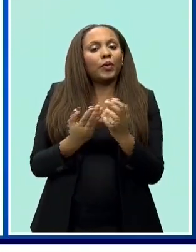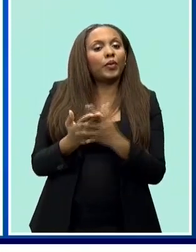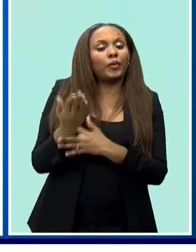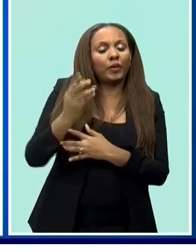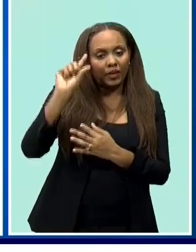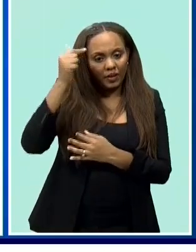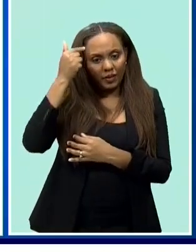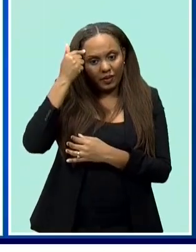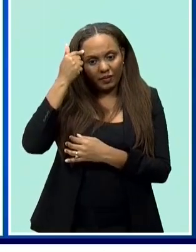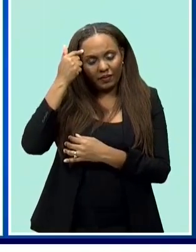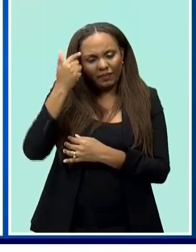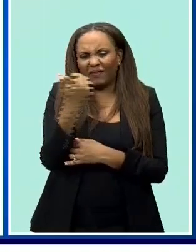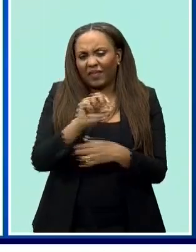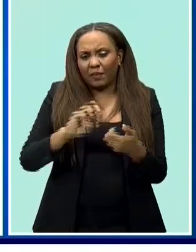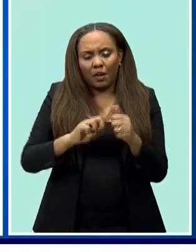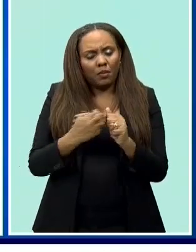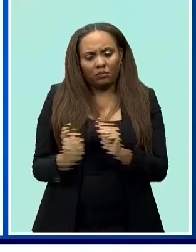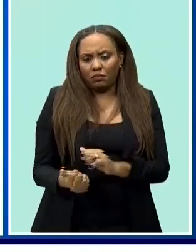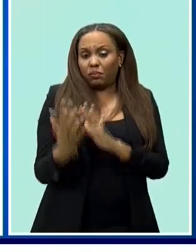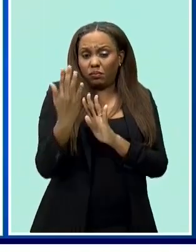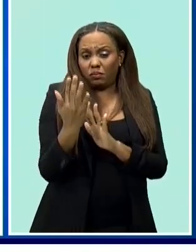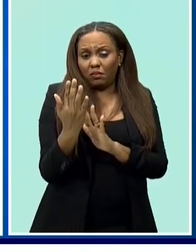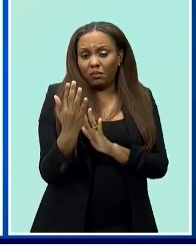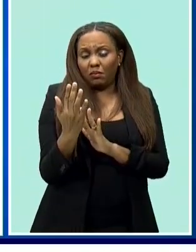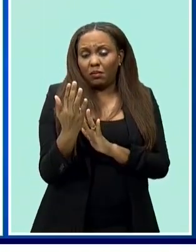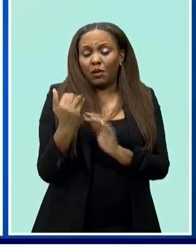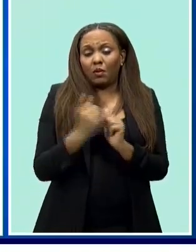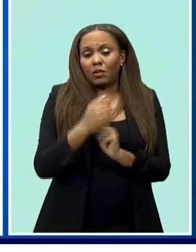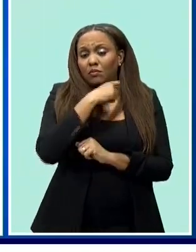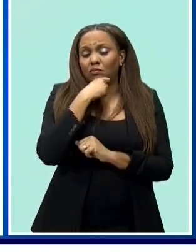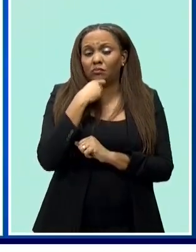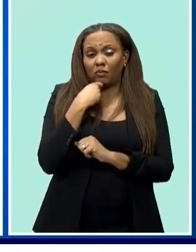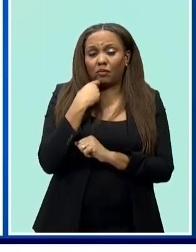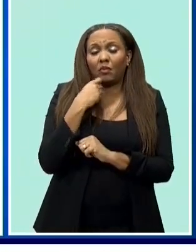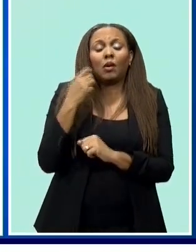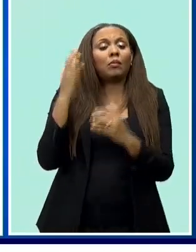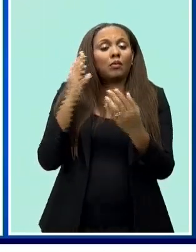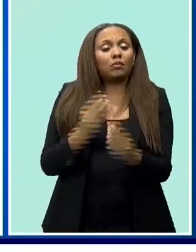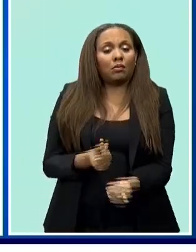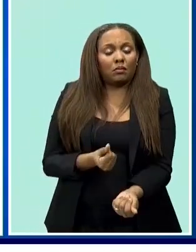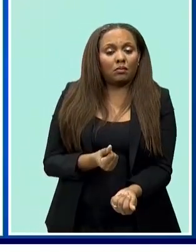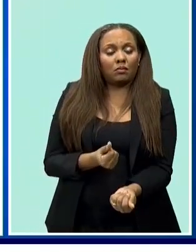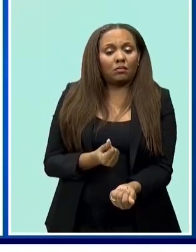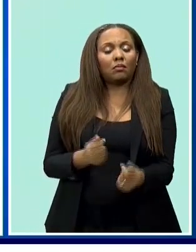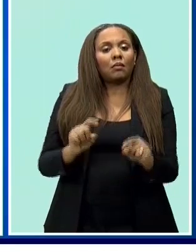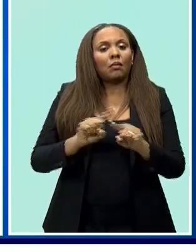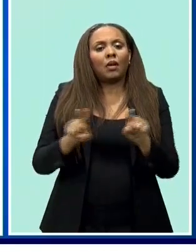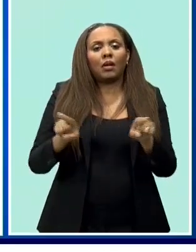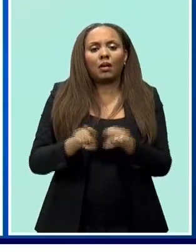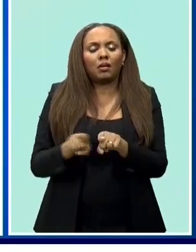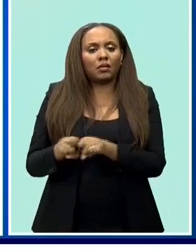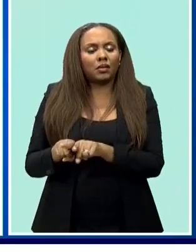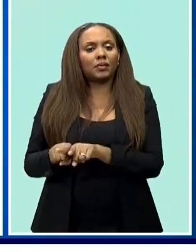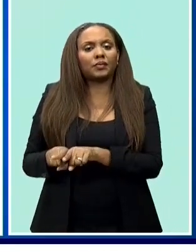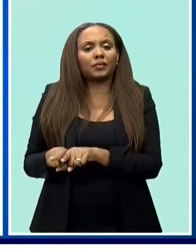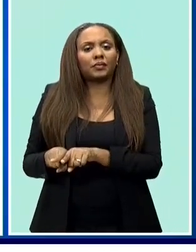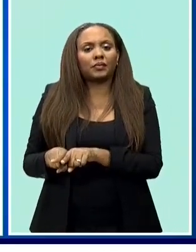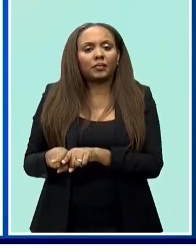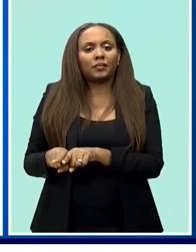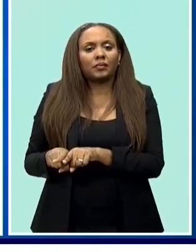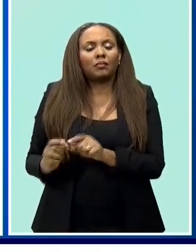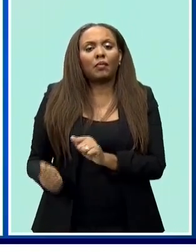will address any issue we face with droughts, but equally it would address issues that we